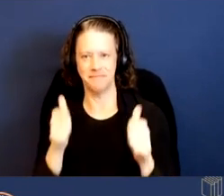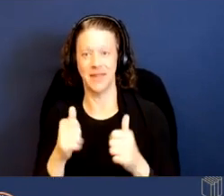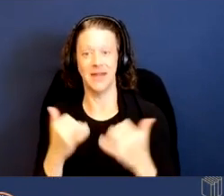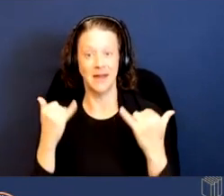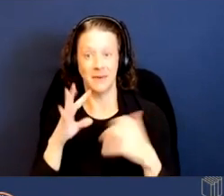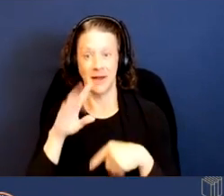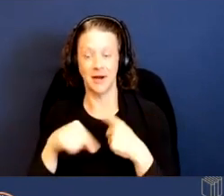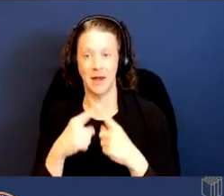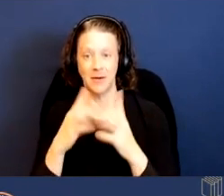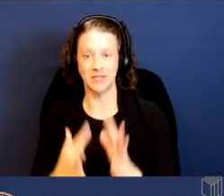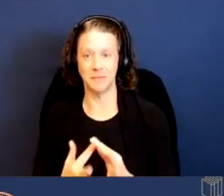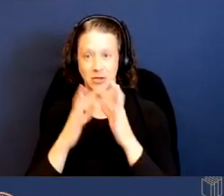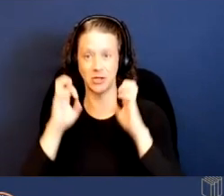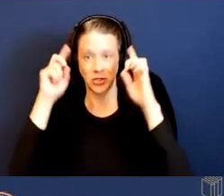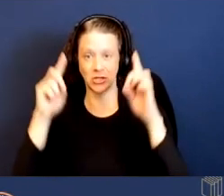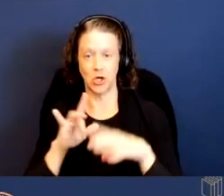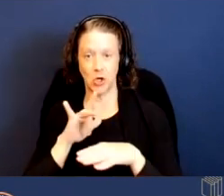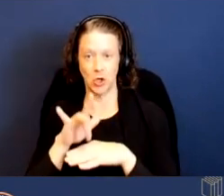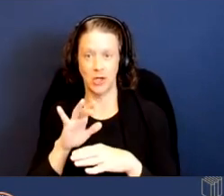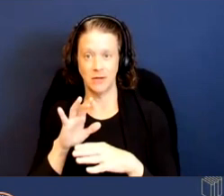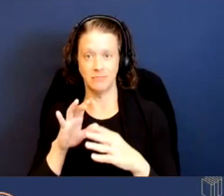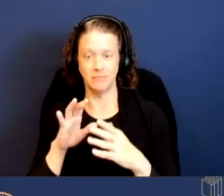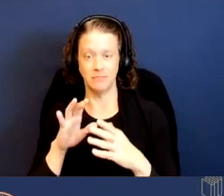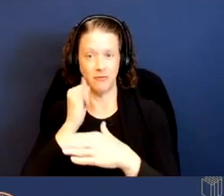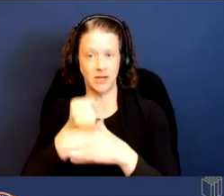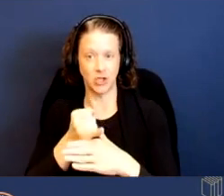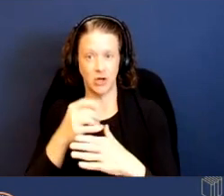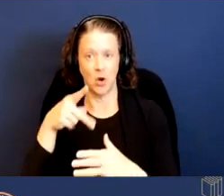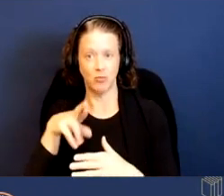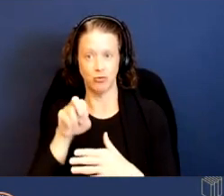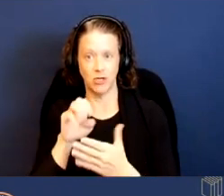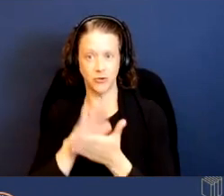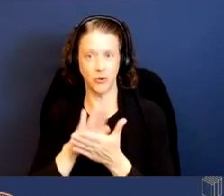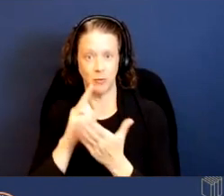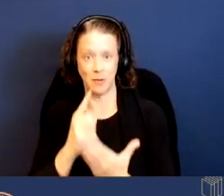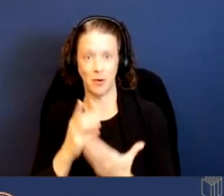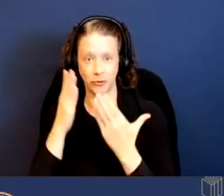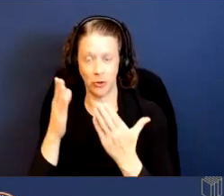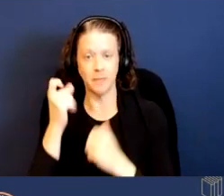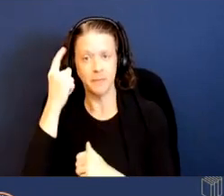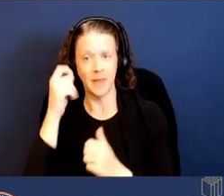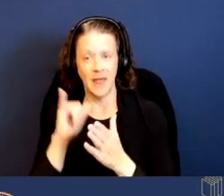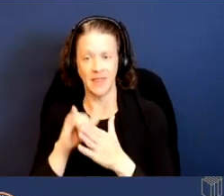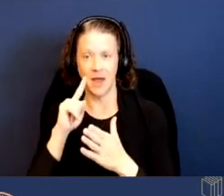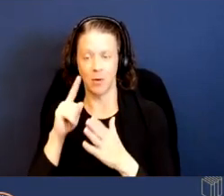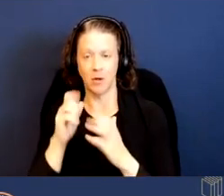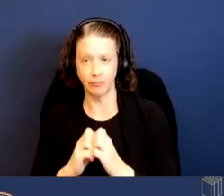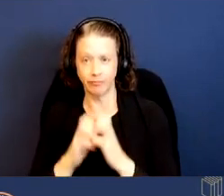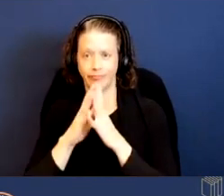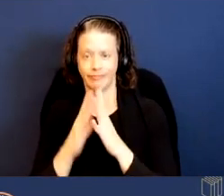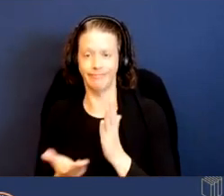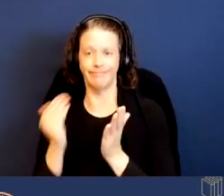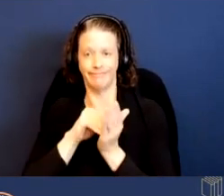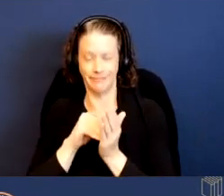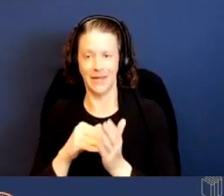our special education early intervention preschool grant proposal. And so this was sort of resurrected. This funding was